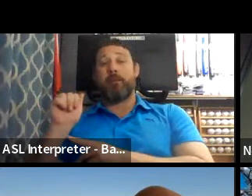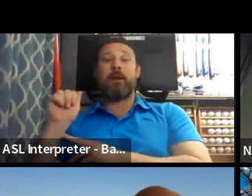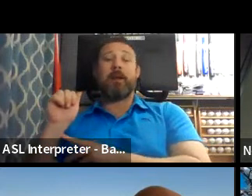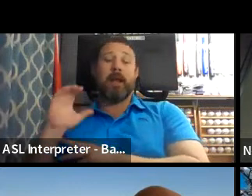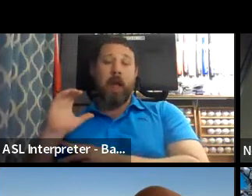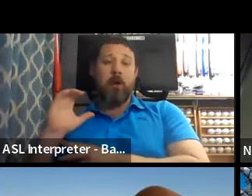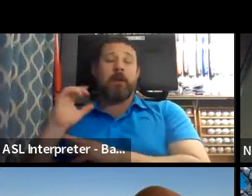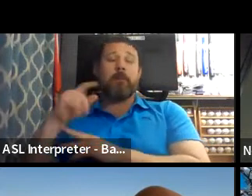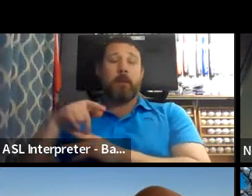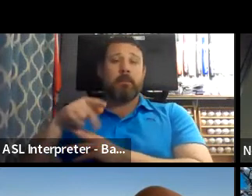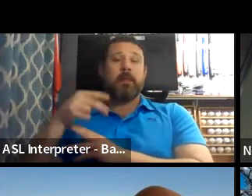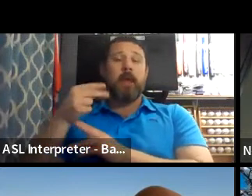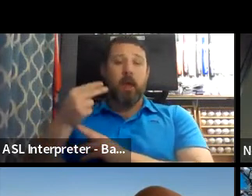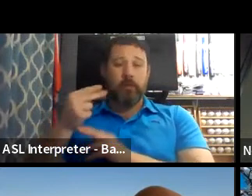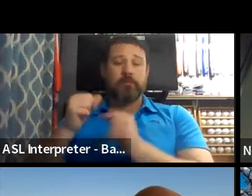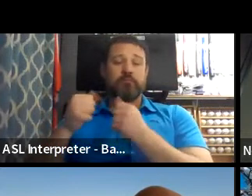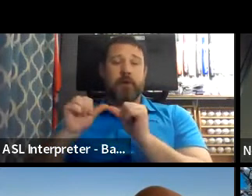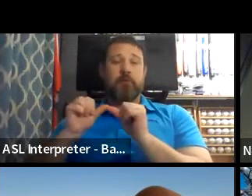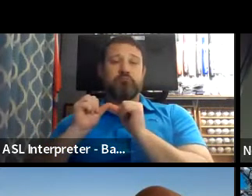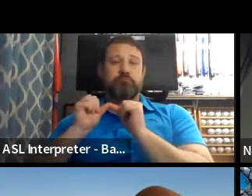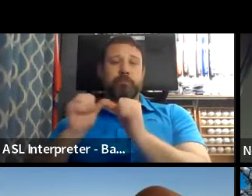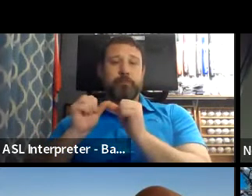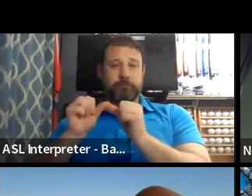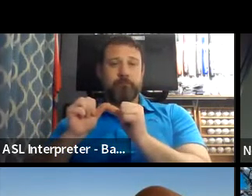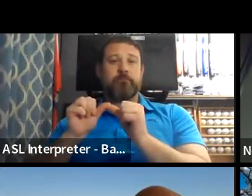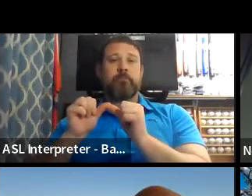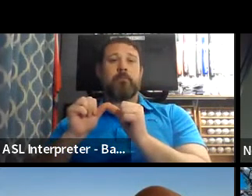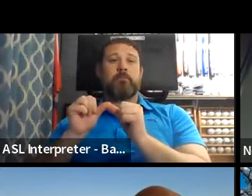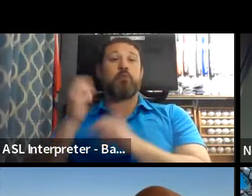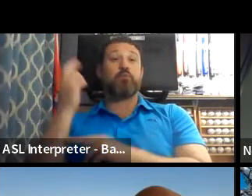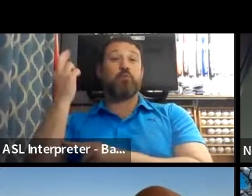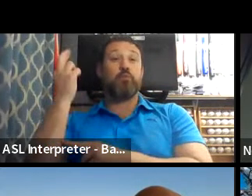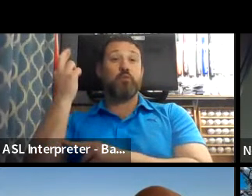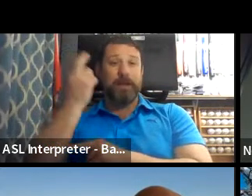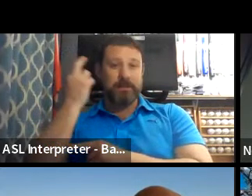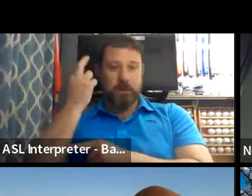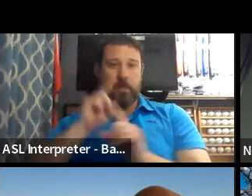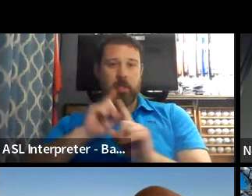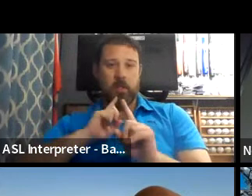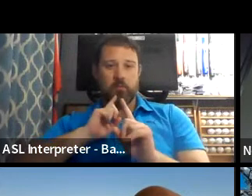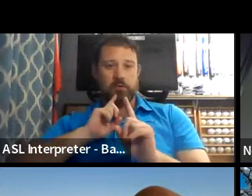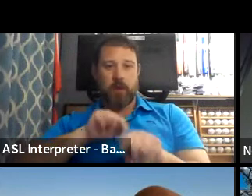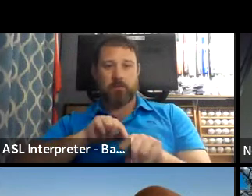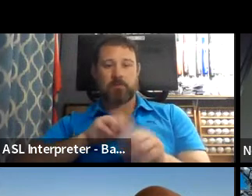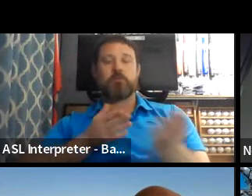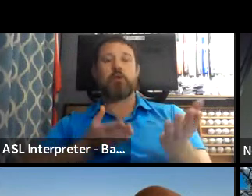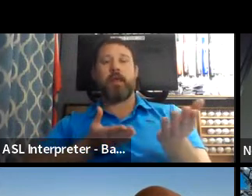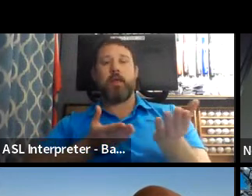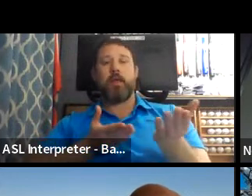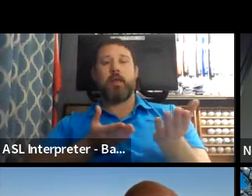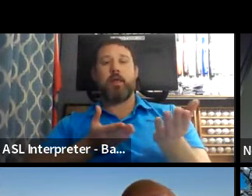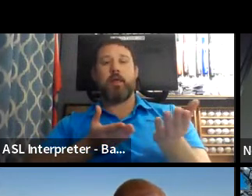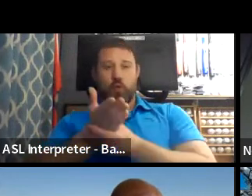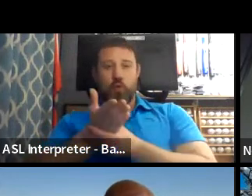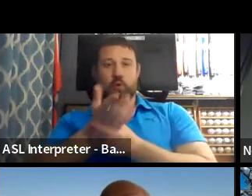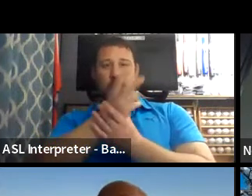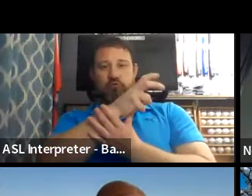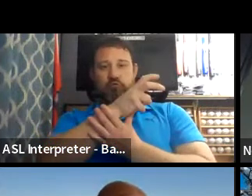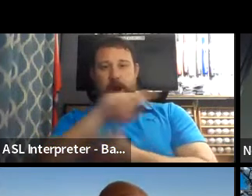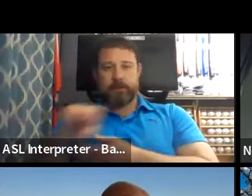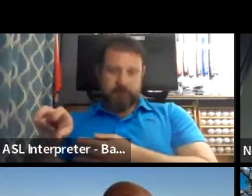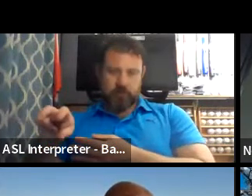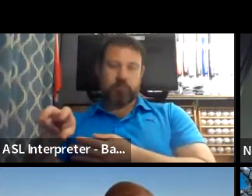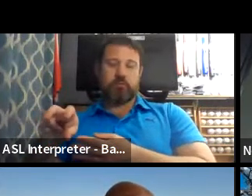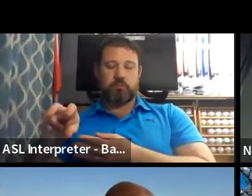to maintain a reasonable response to get us through this transition